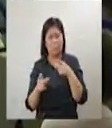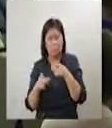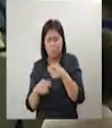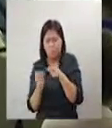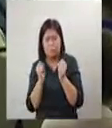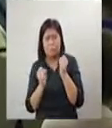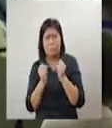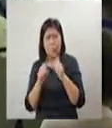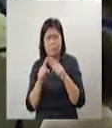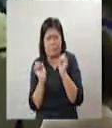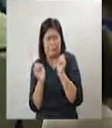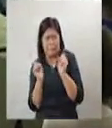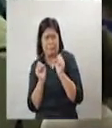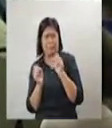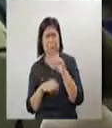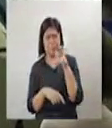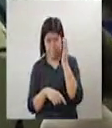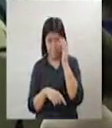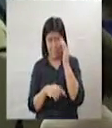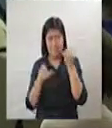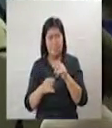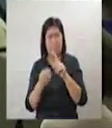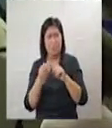concerning women and